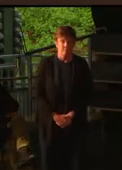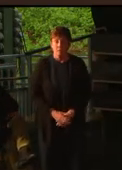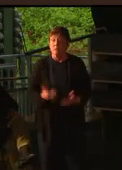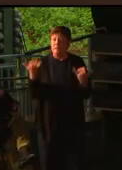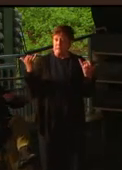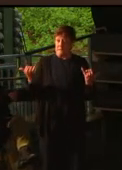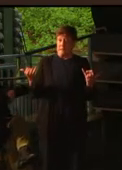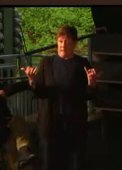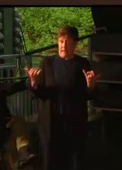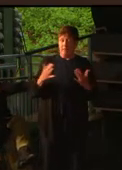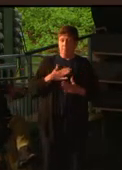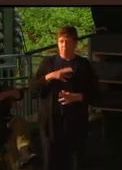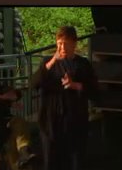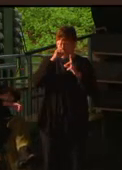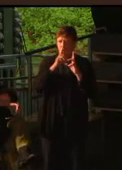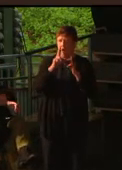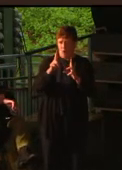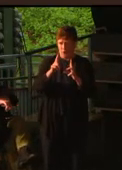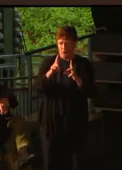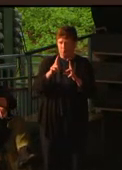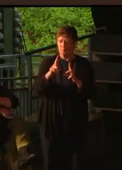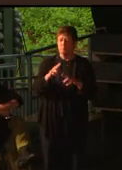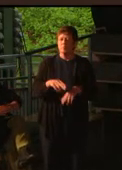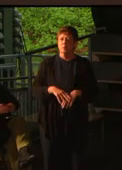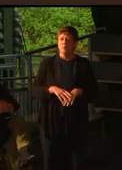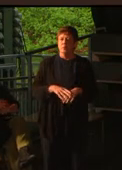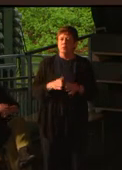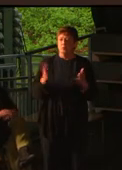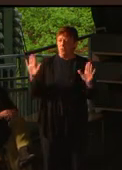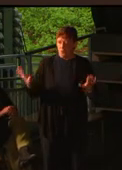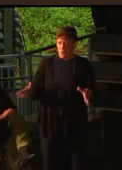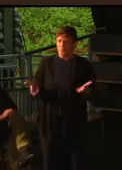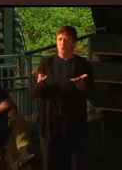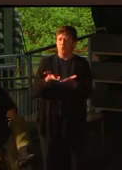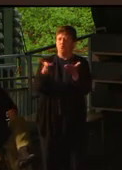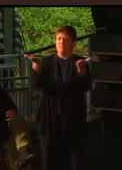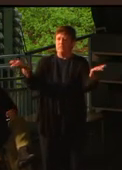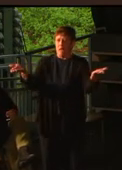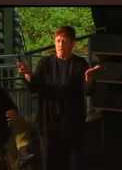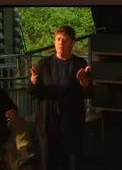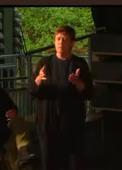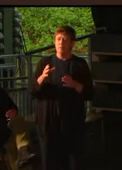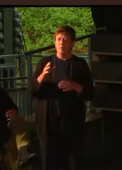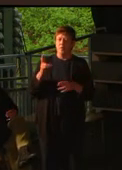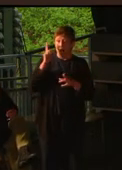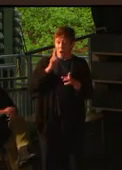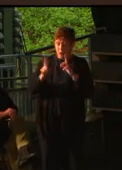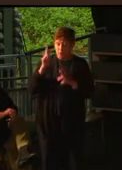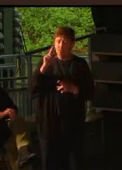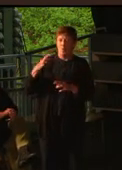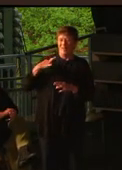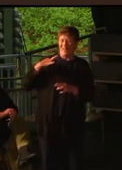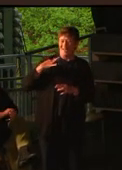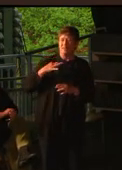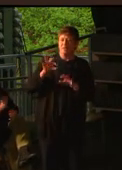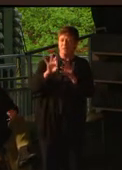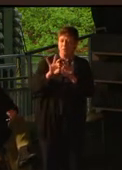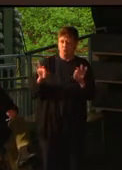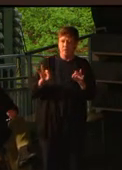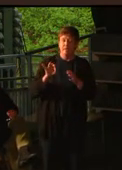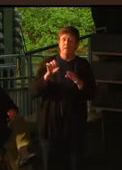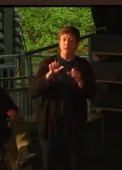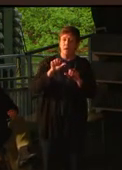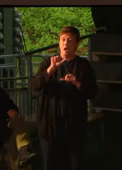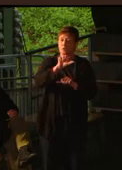Today, I have the honor to present the candidates for the degree of Associate in Arts, Associate